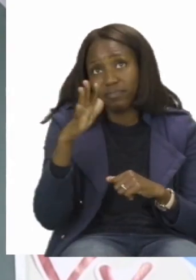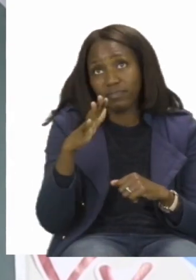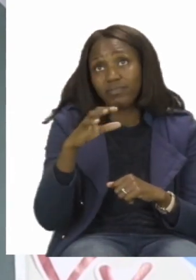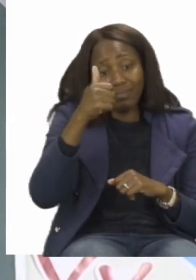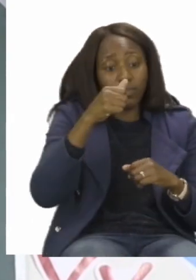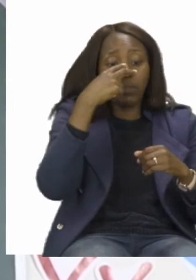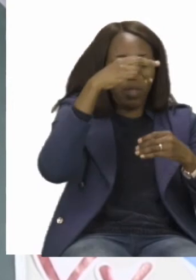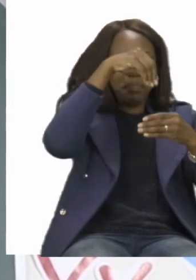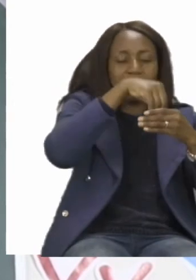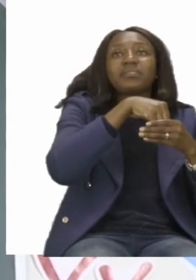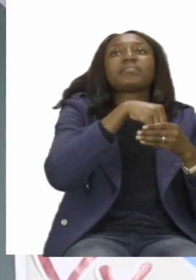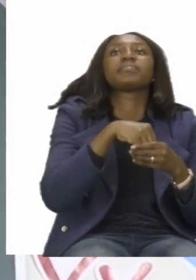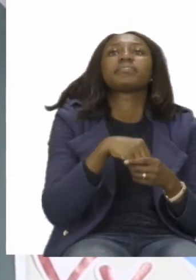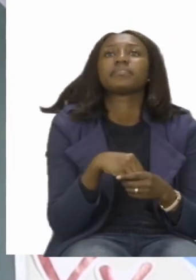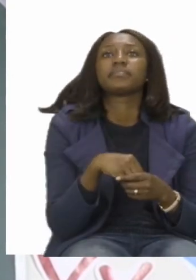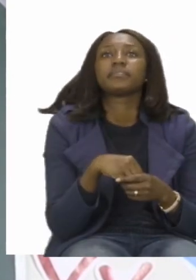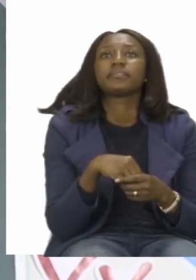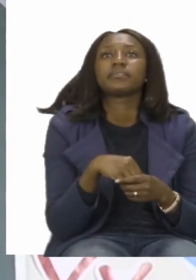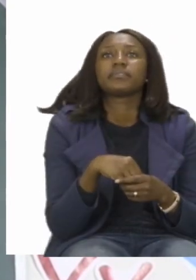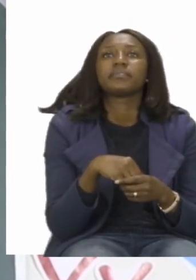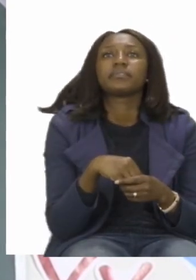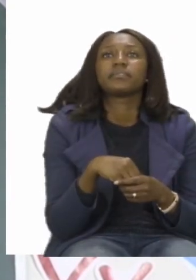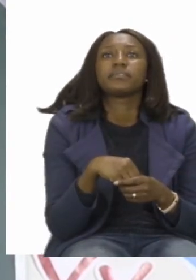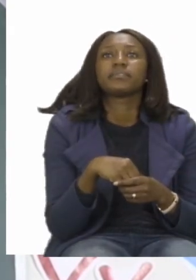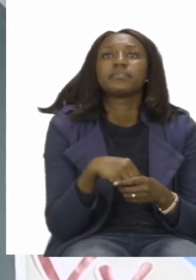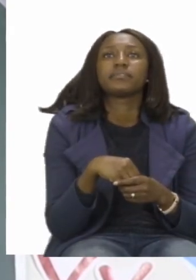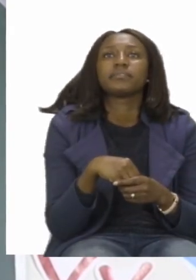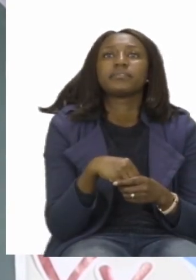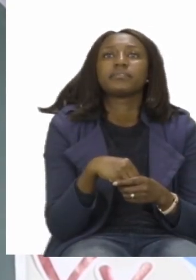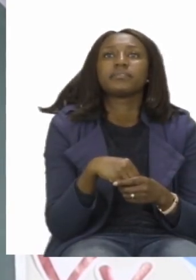circle. There we go. So,